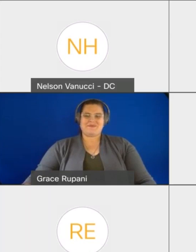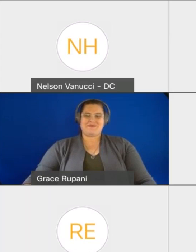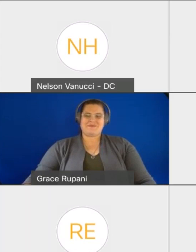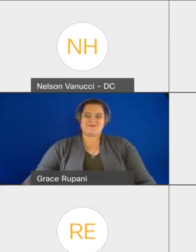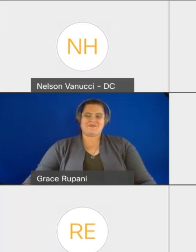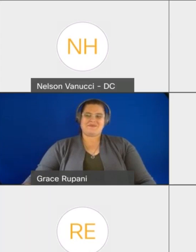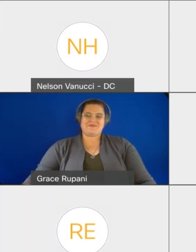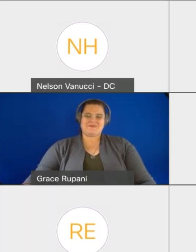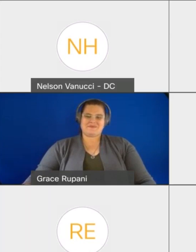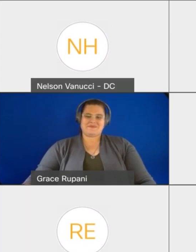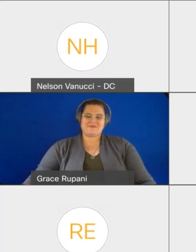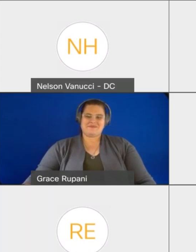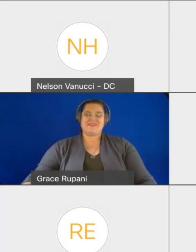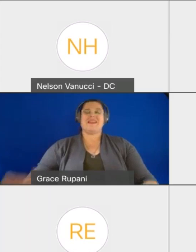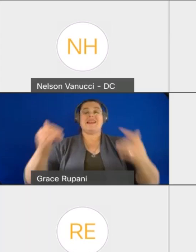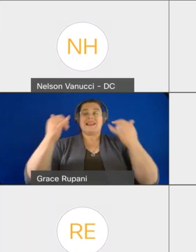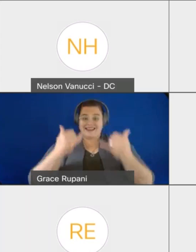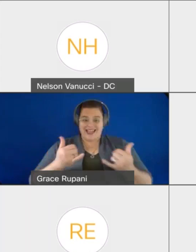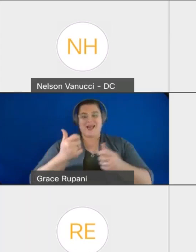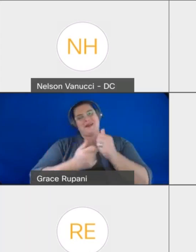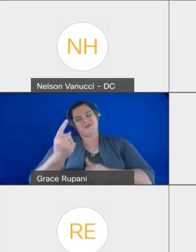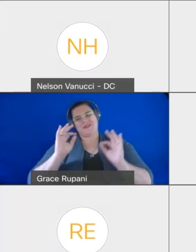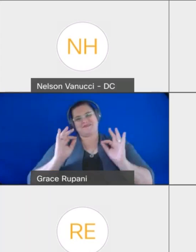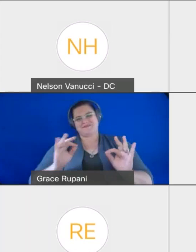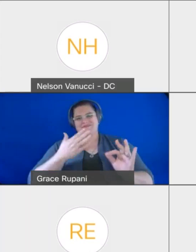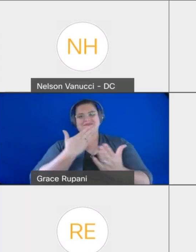Now it's been posted for everyone. Thank you.